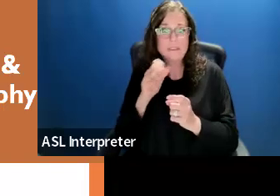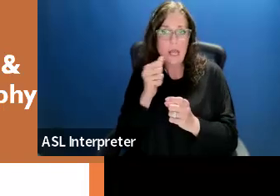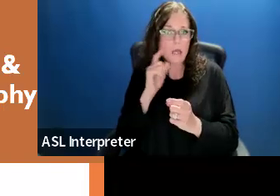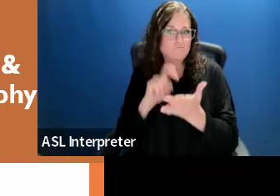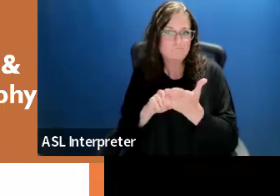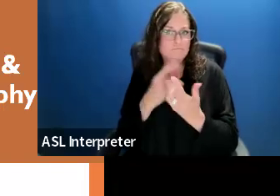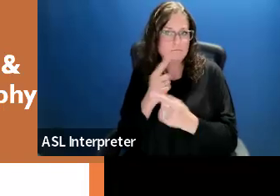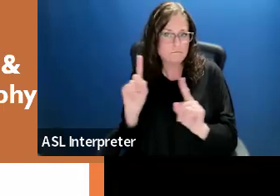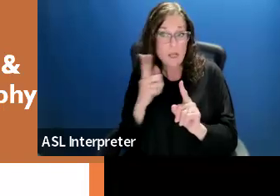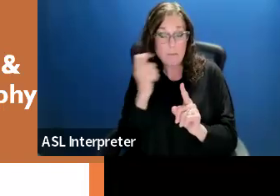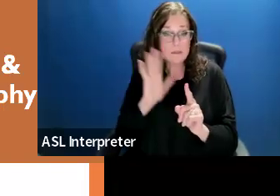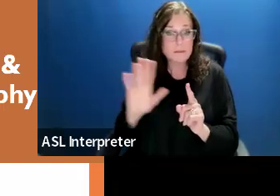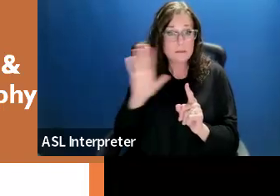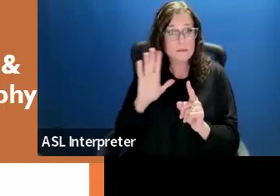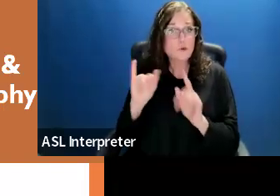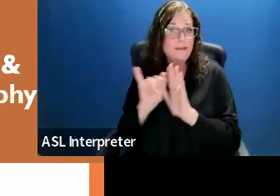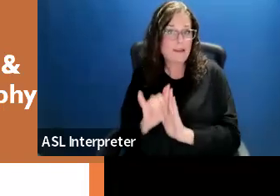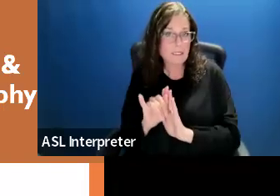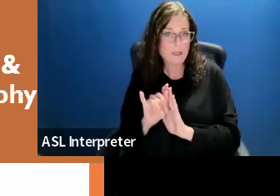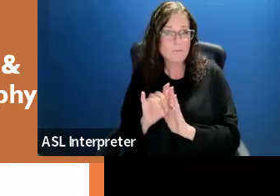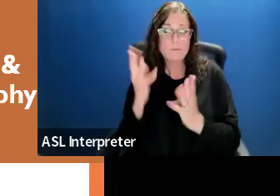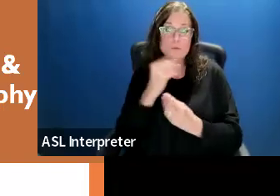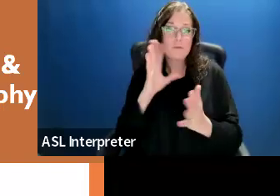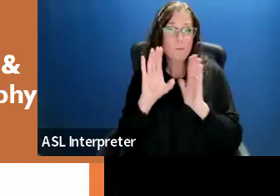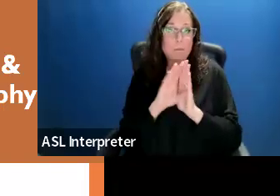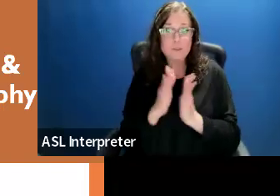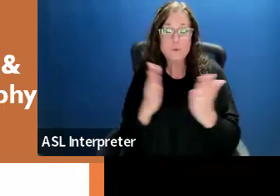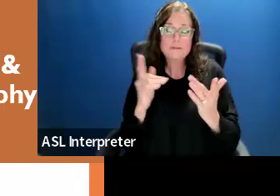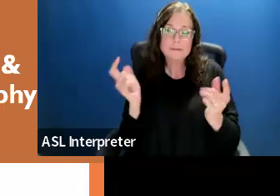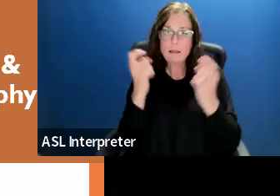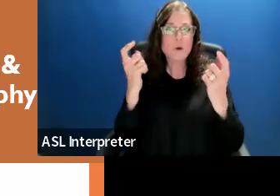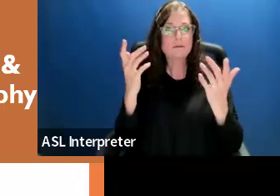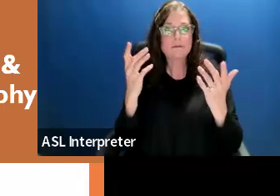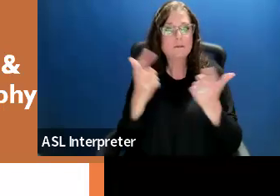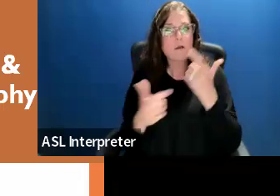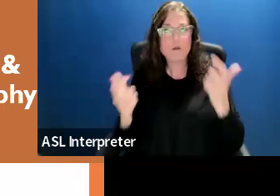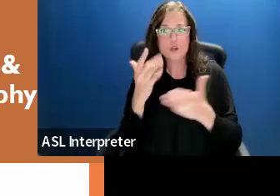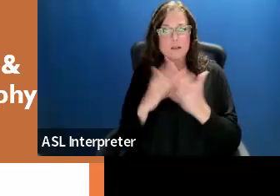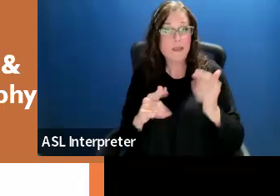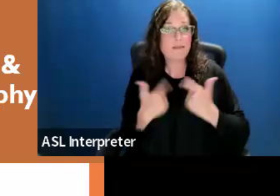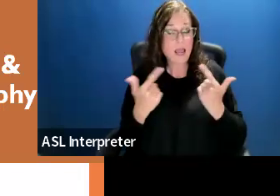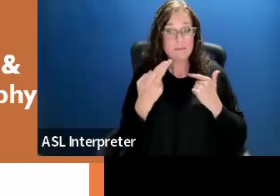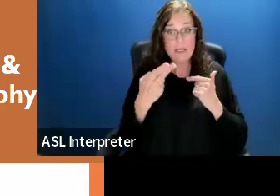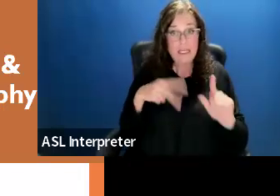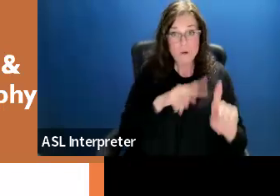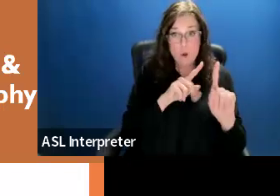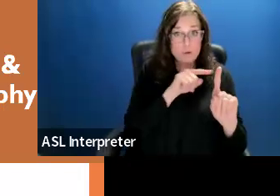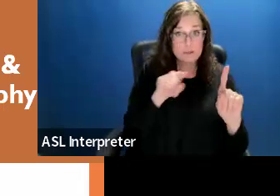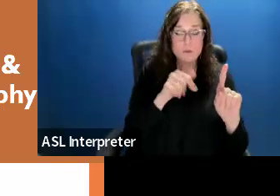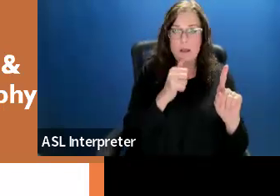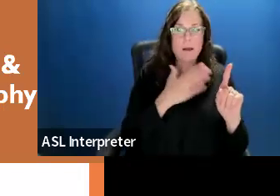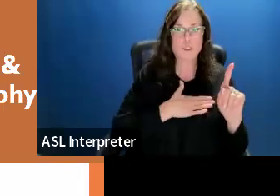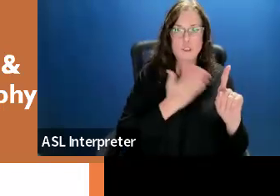notable, and at the time because of their identity. This gorgeous picture book celebrates larger-than-life heroes who went unappreciated until